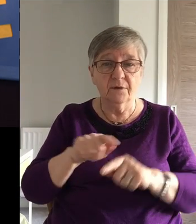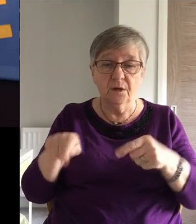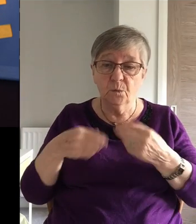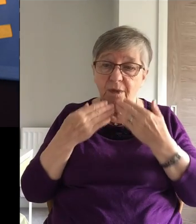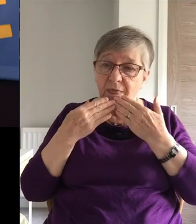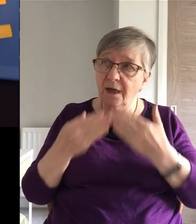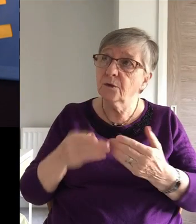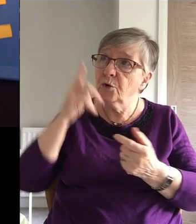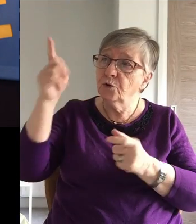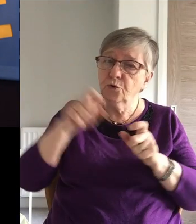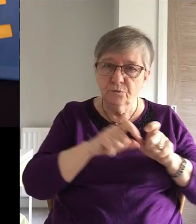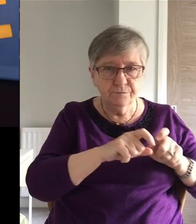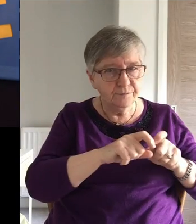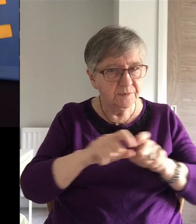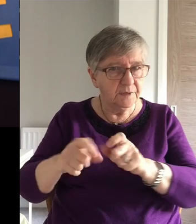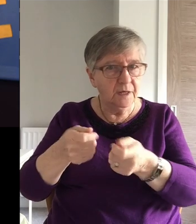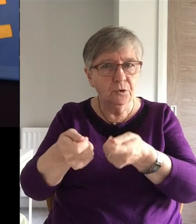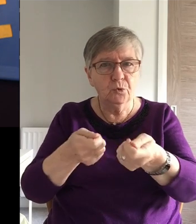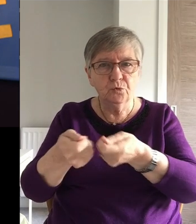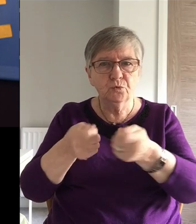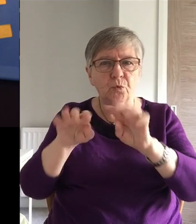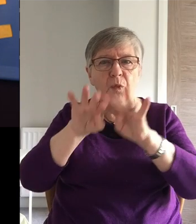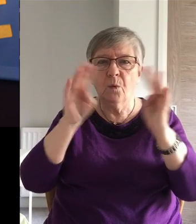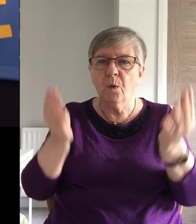you sustain our world day by day.